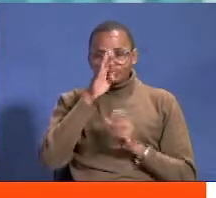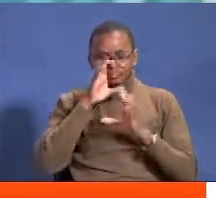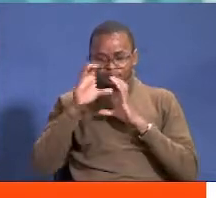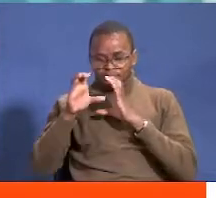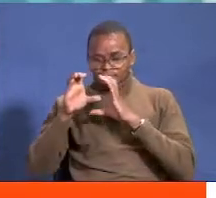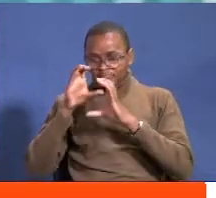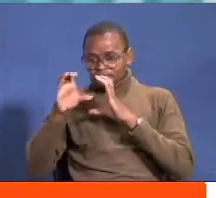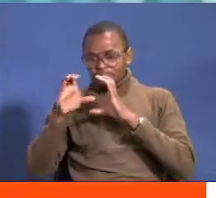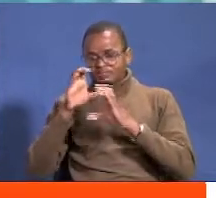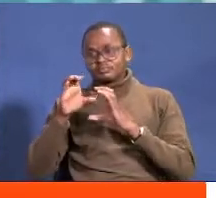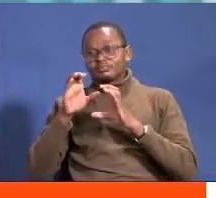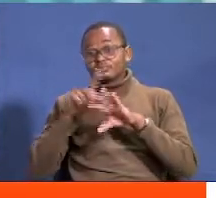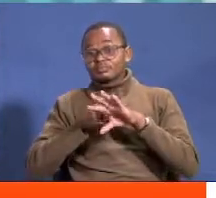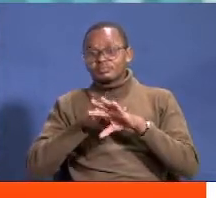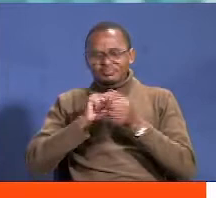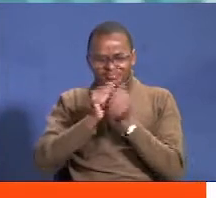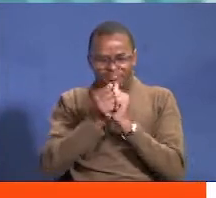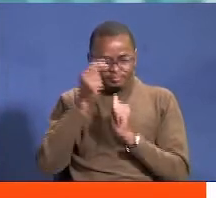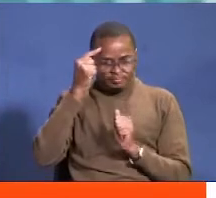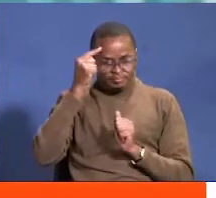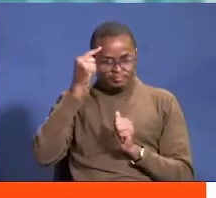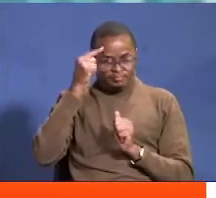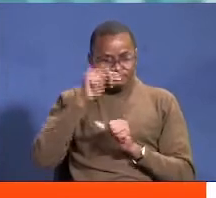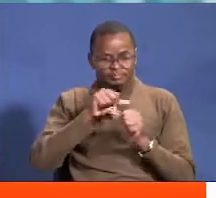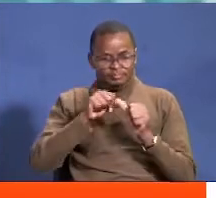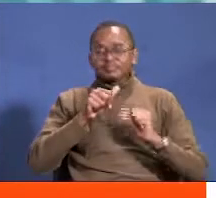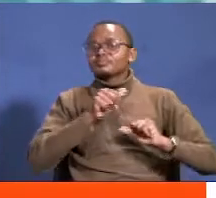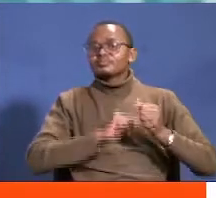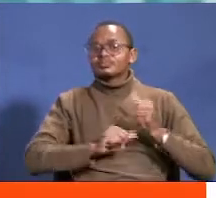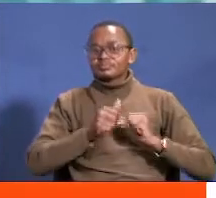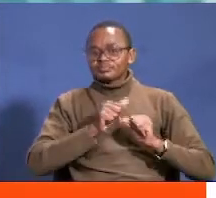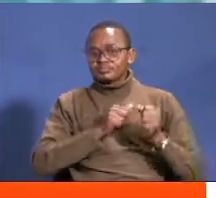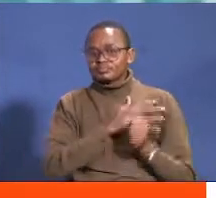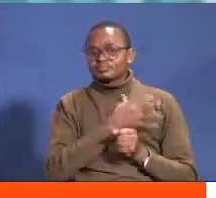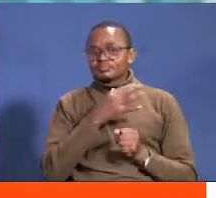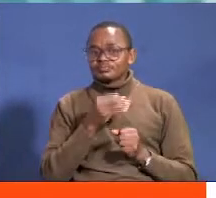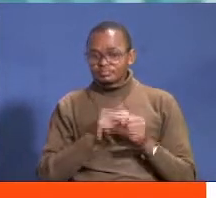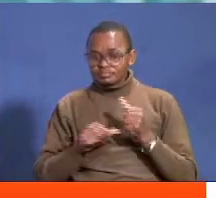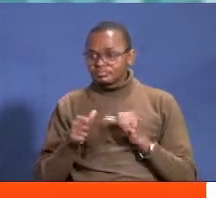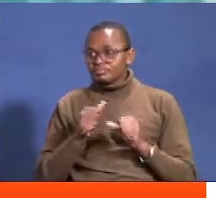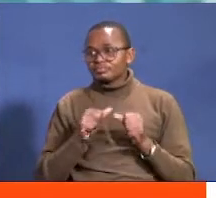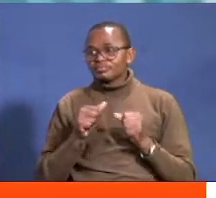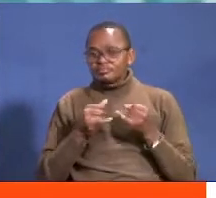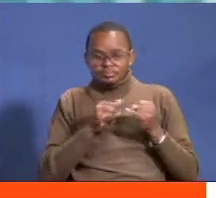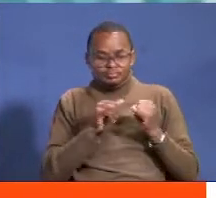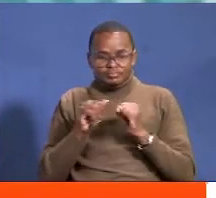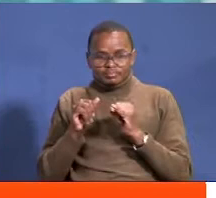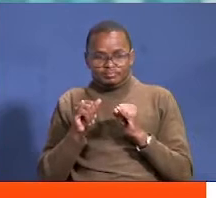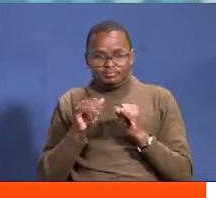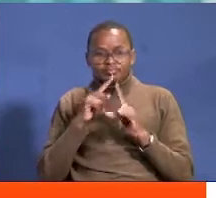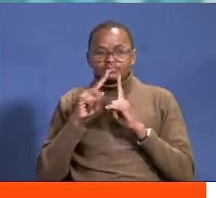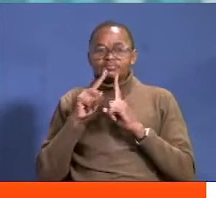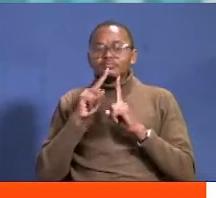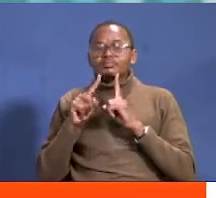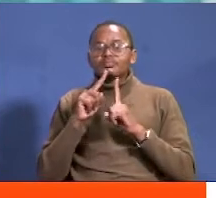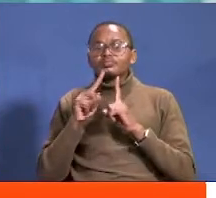this issue. Once you change your mindset, then it's now about action. And action, I'll try to really talk